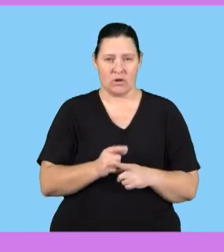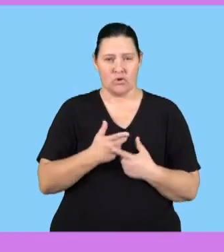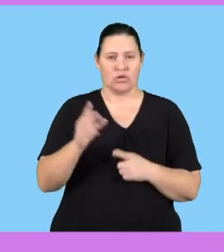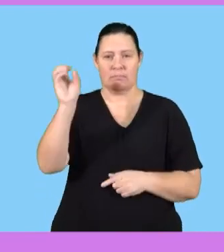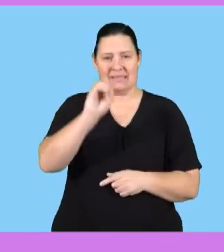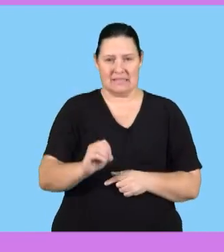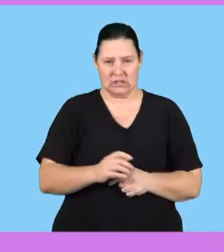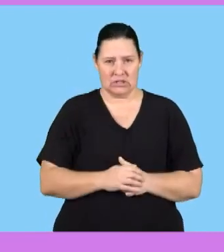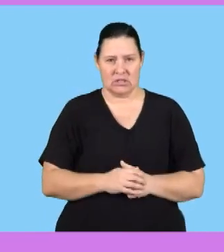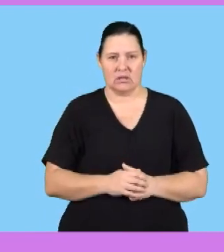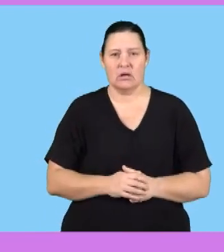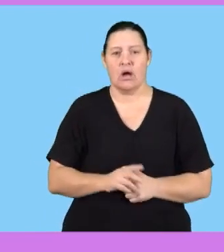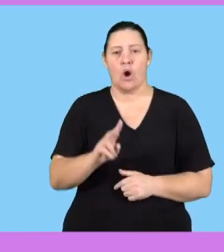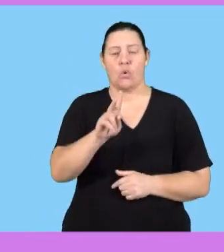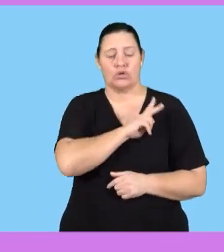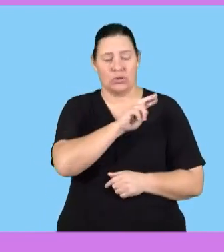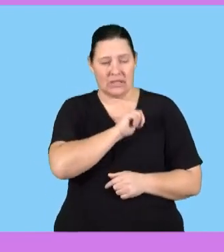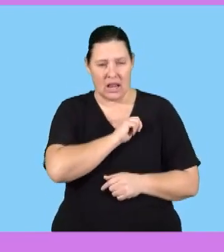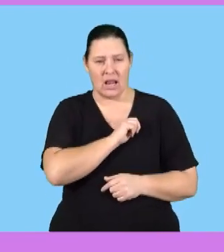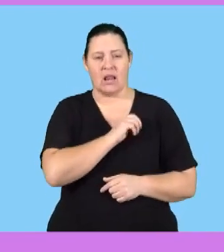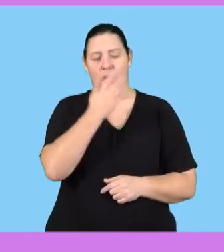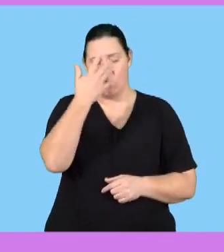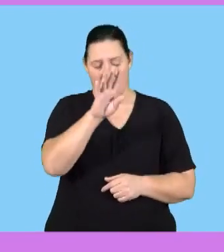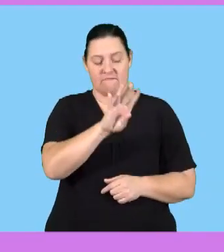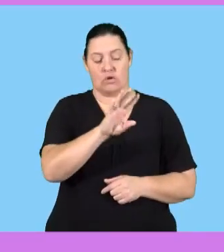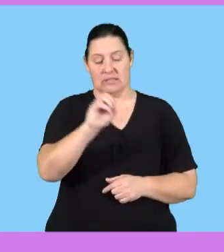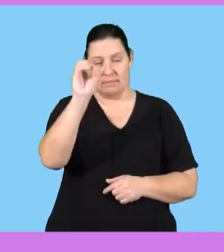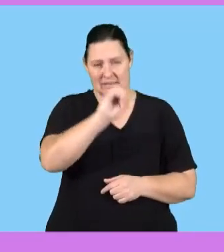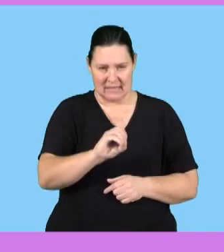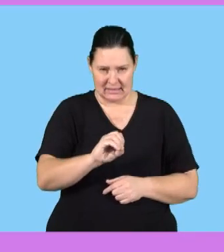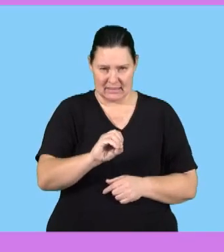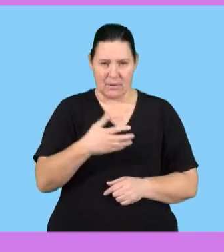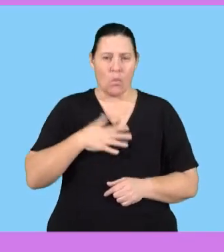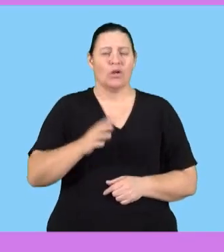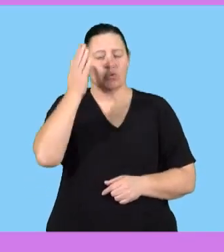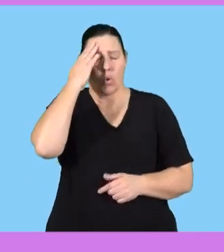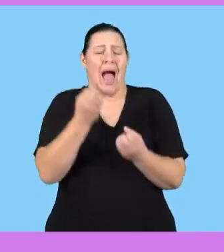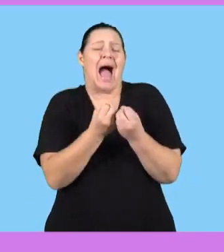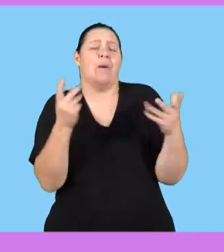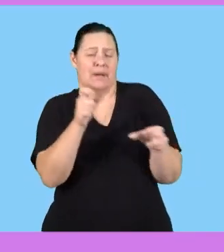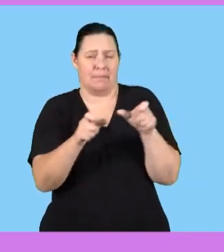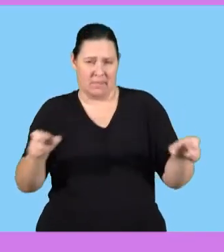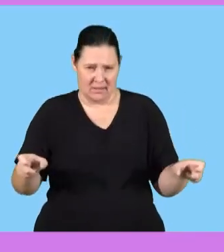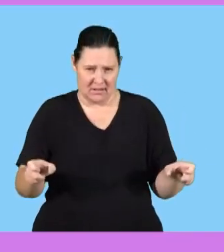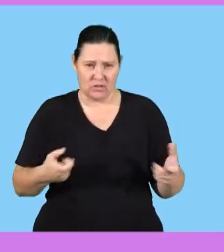visitors, not what percentage, right? KZN, as we know by now, it's 40%, right? So therefore I will